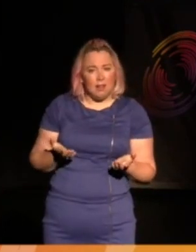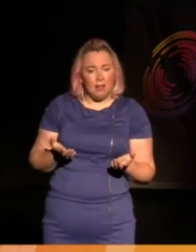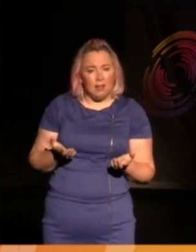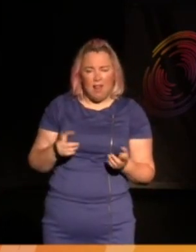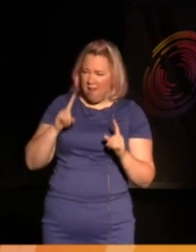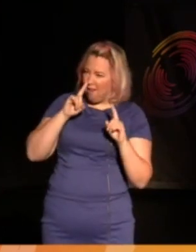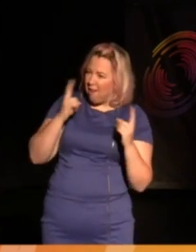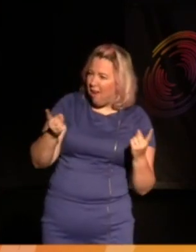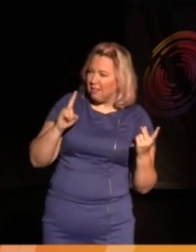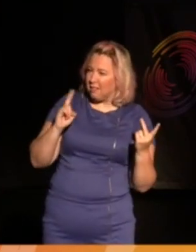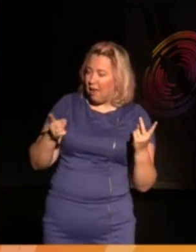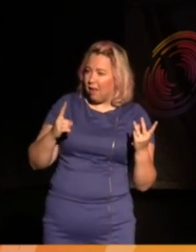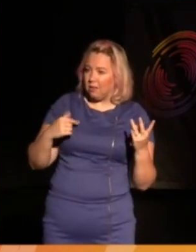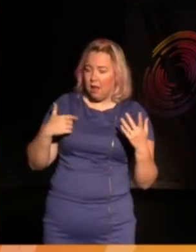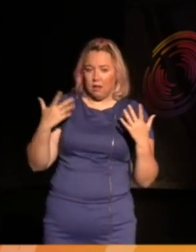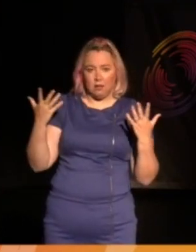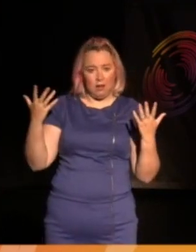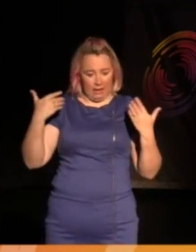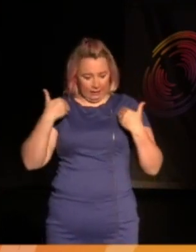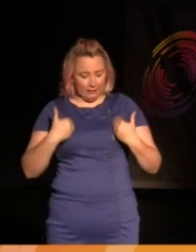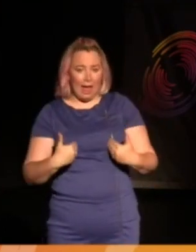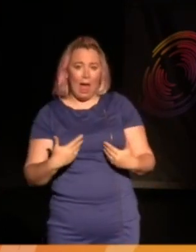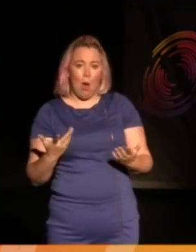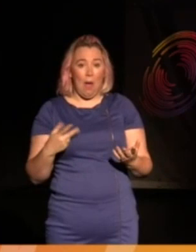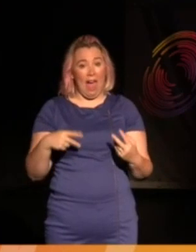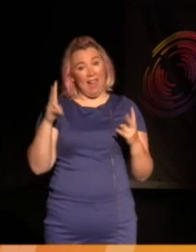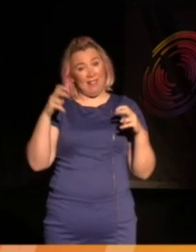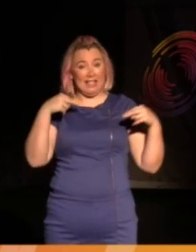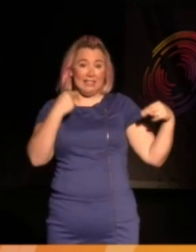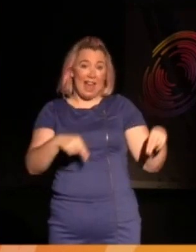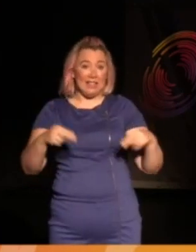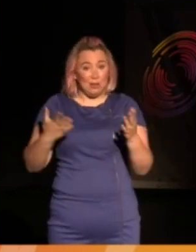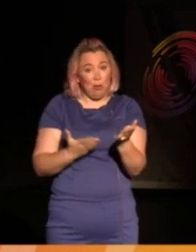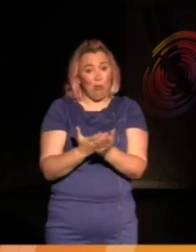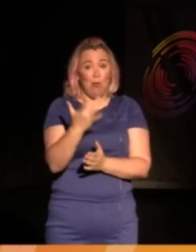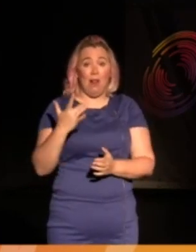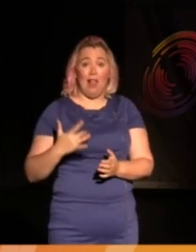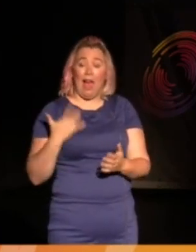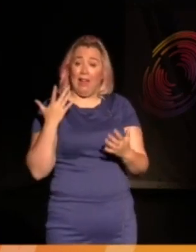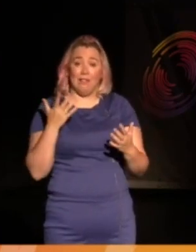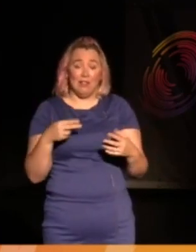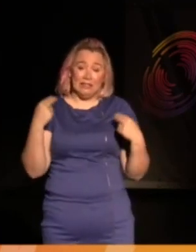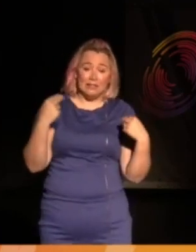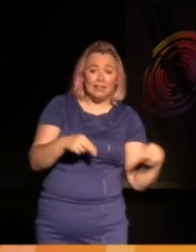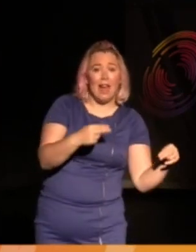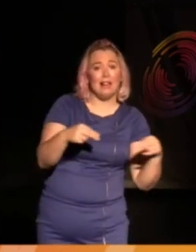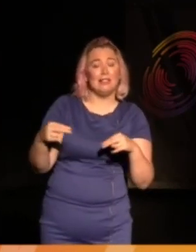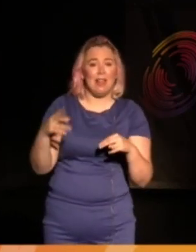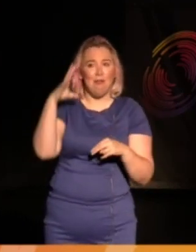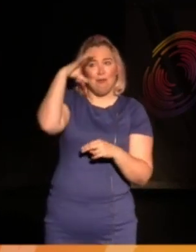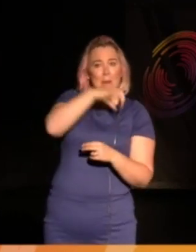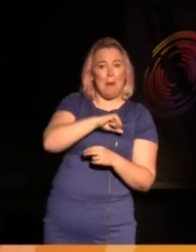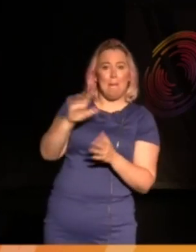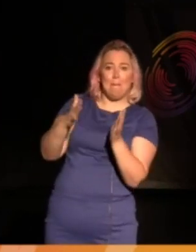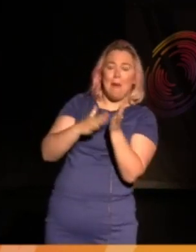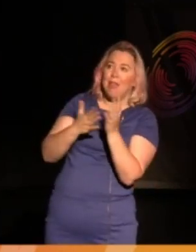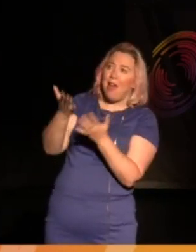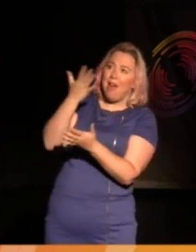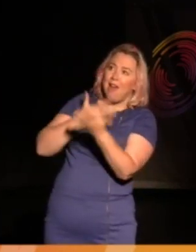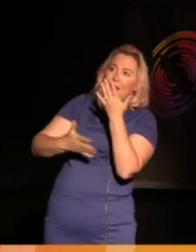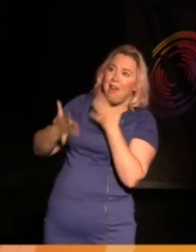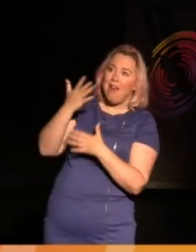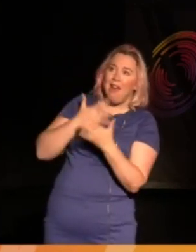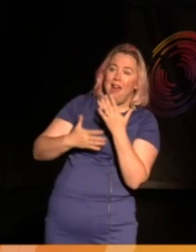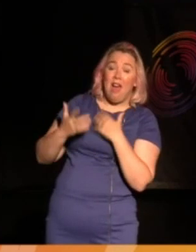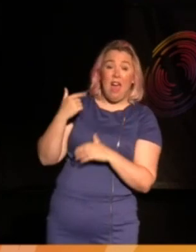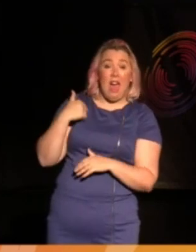here I am. I danced my way here to the music of my mother and on the feet of those